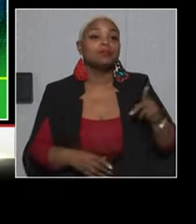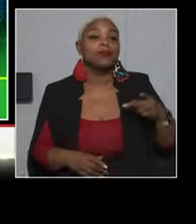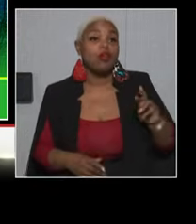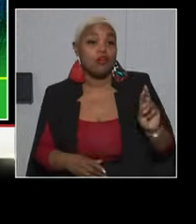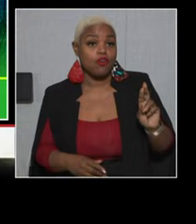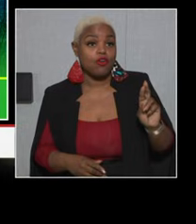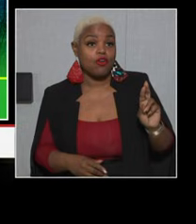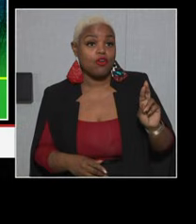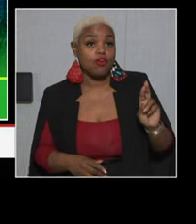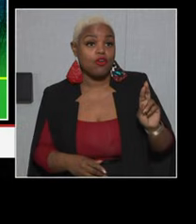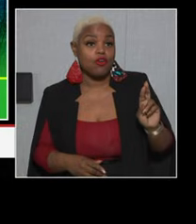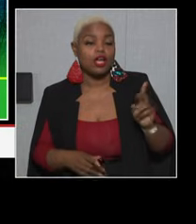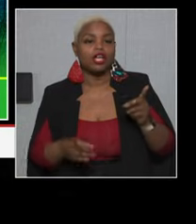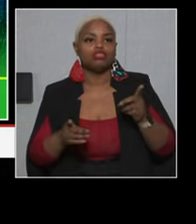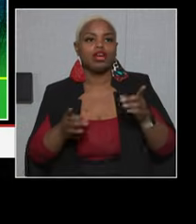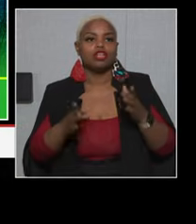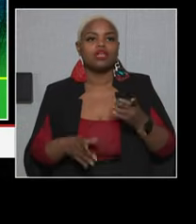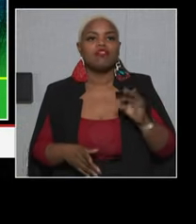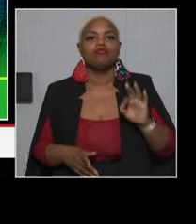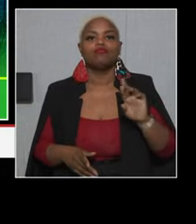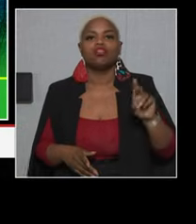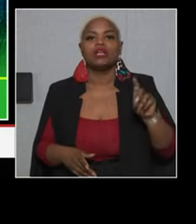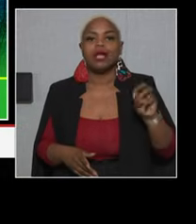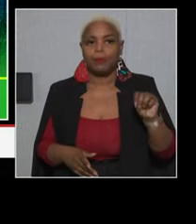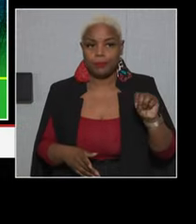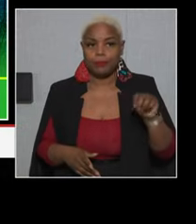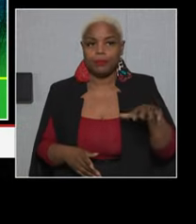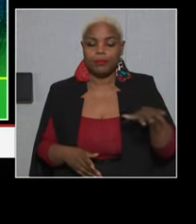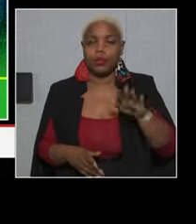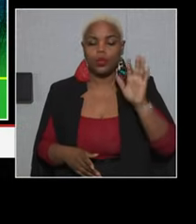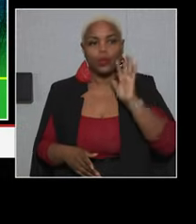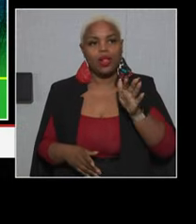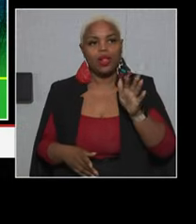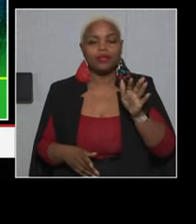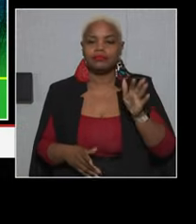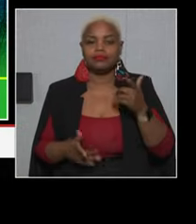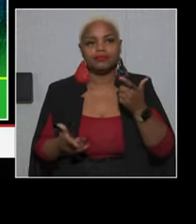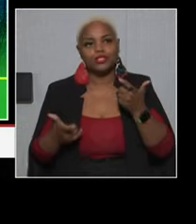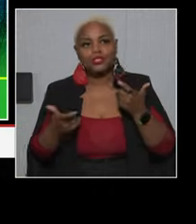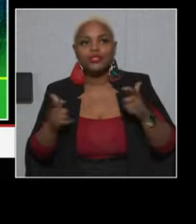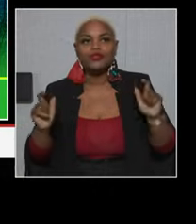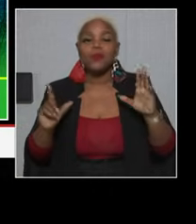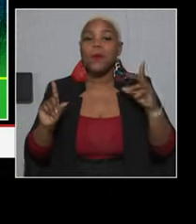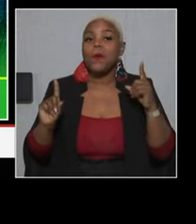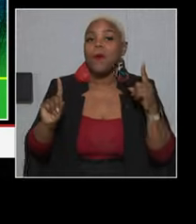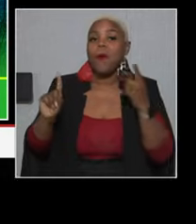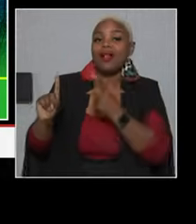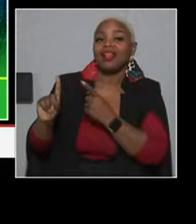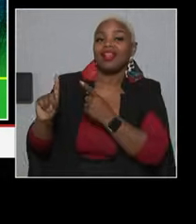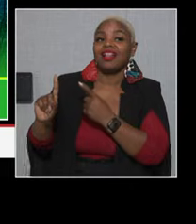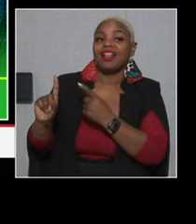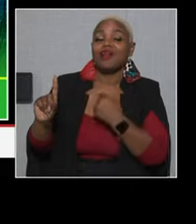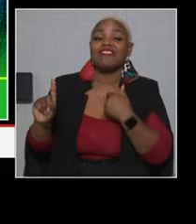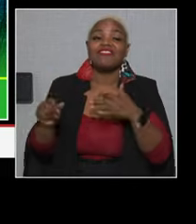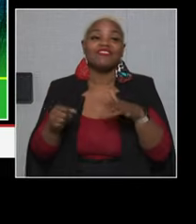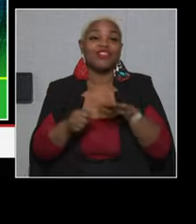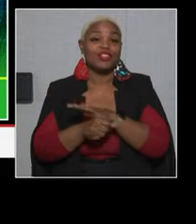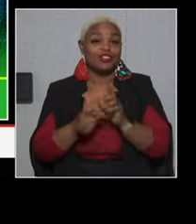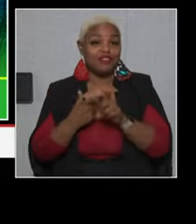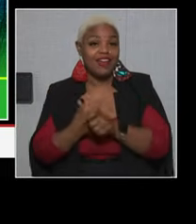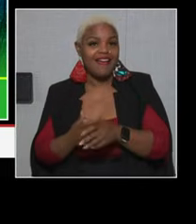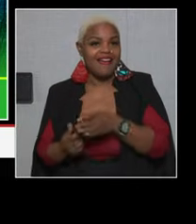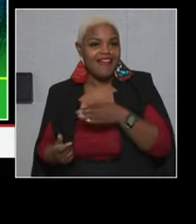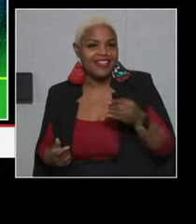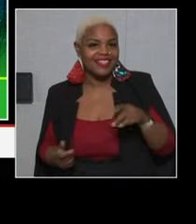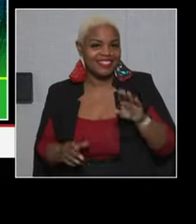some big goals for participation, including the Kids Dash, with which we added, I guess